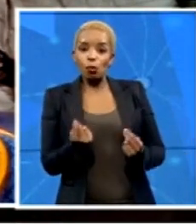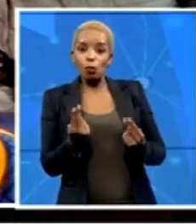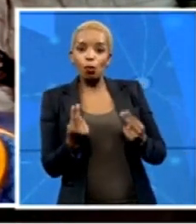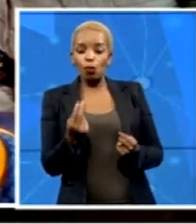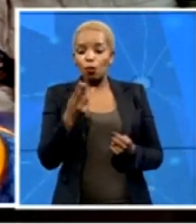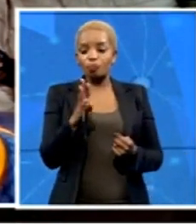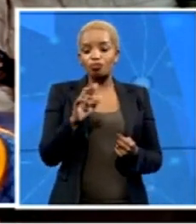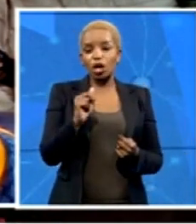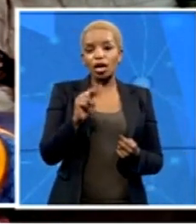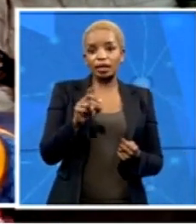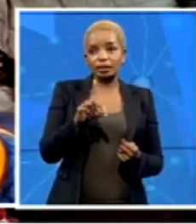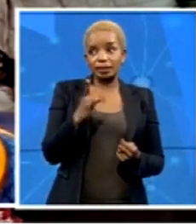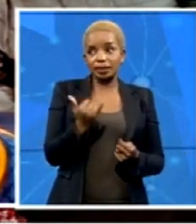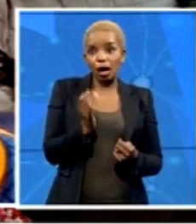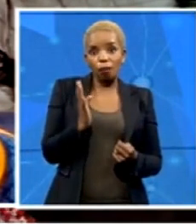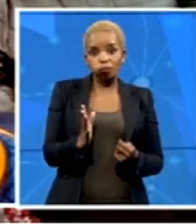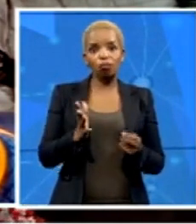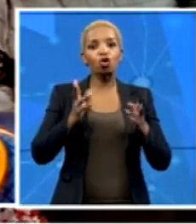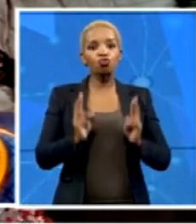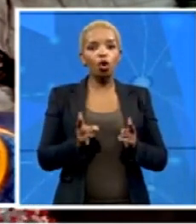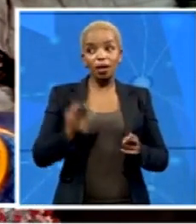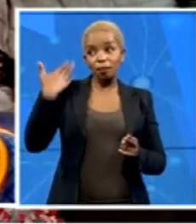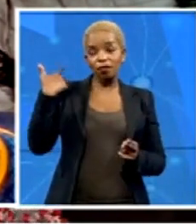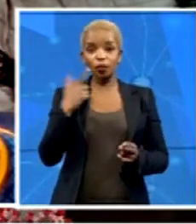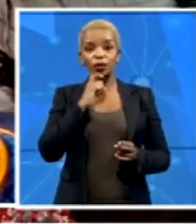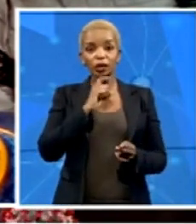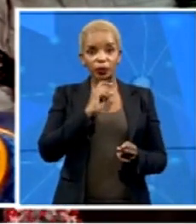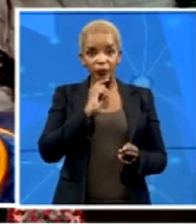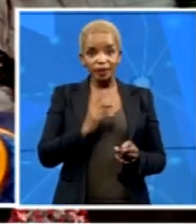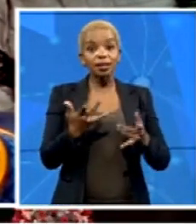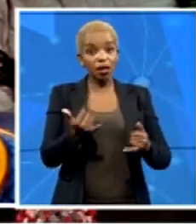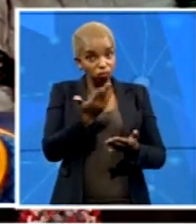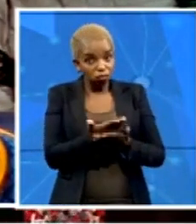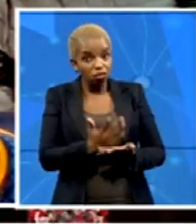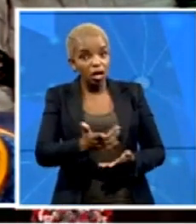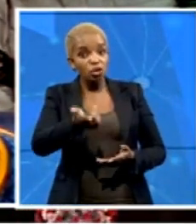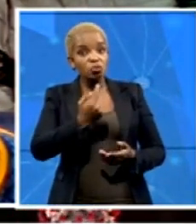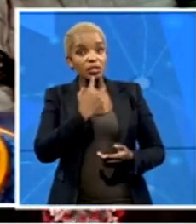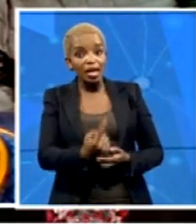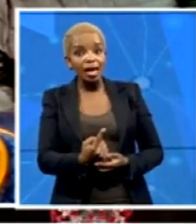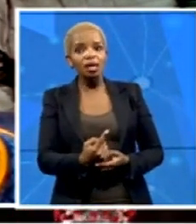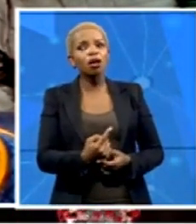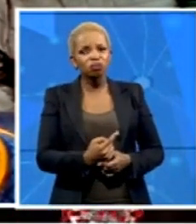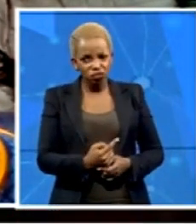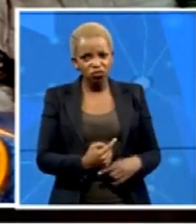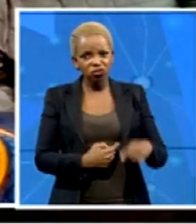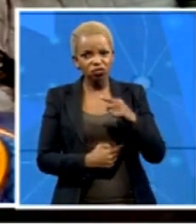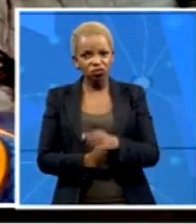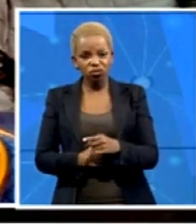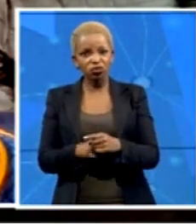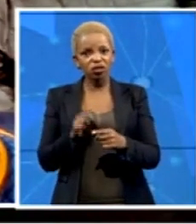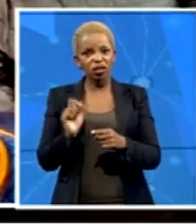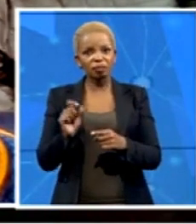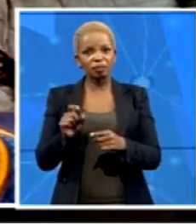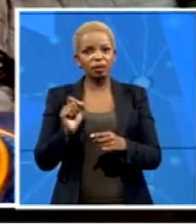brands that they used to. Can you tell that something has, well, we told to you 60% alcohol in a sanitizer?